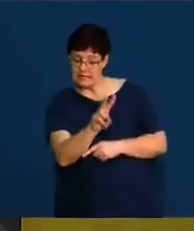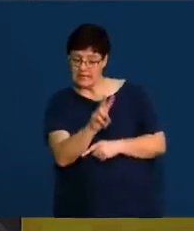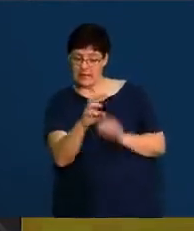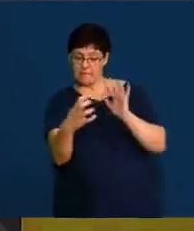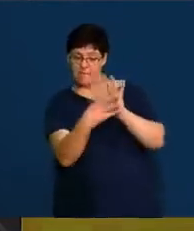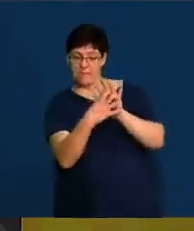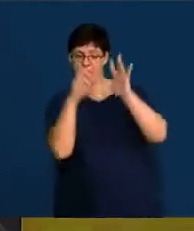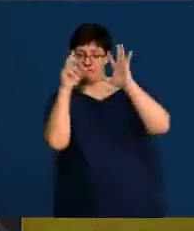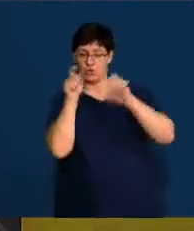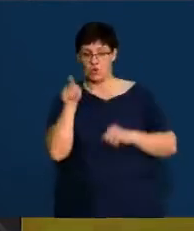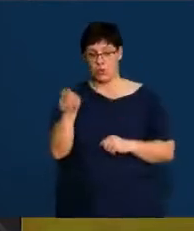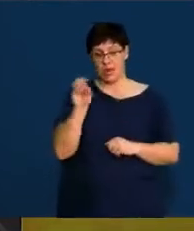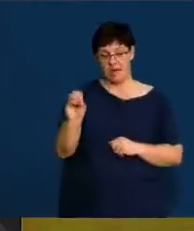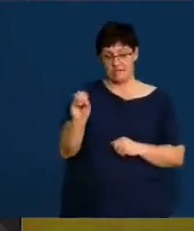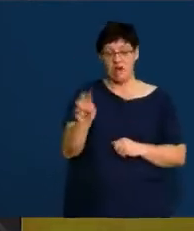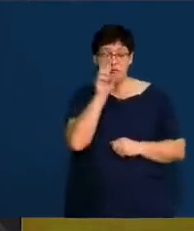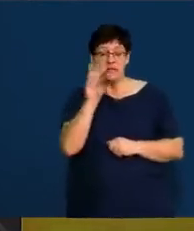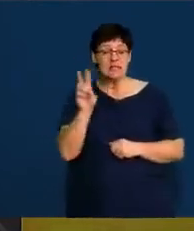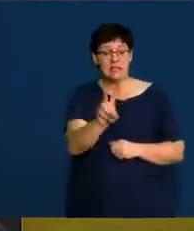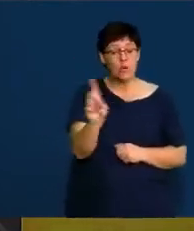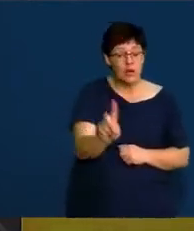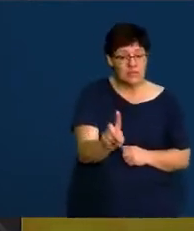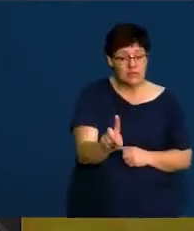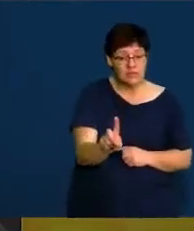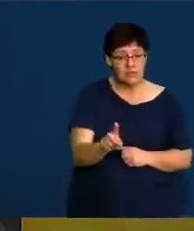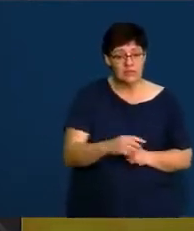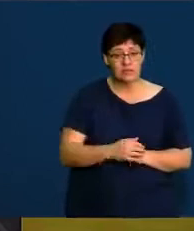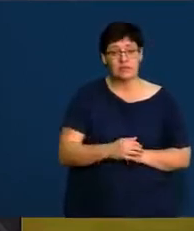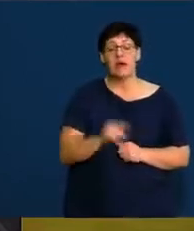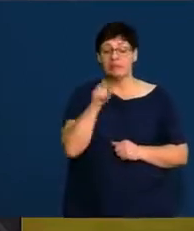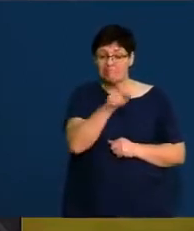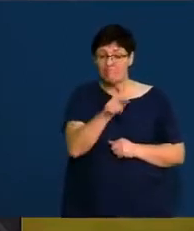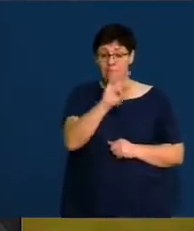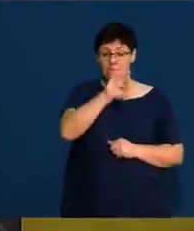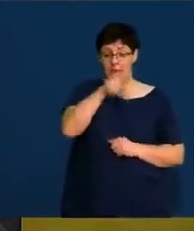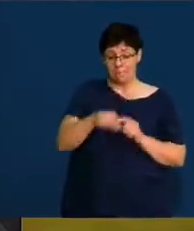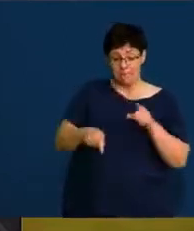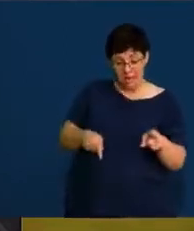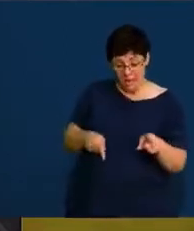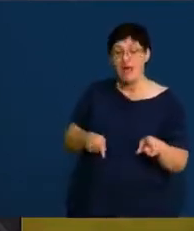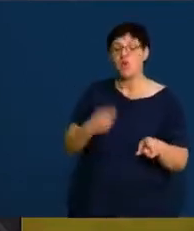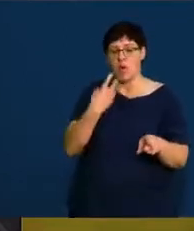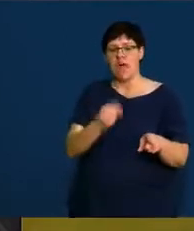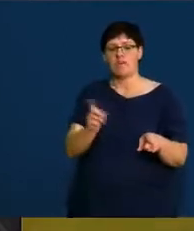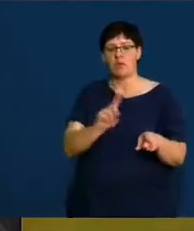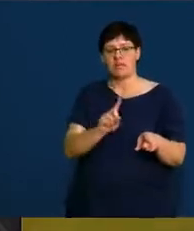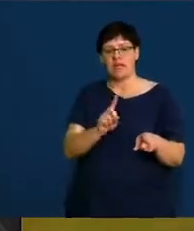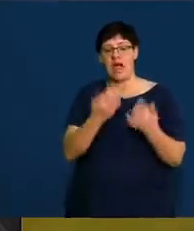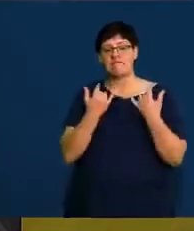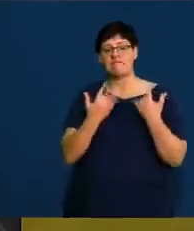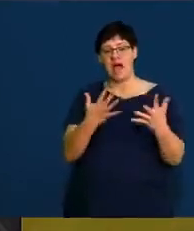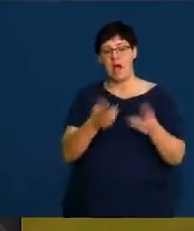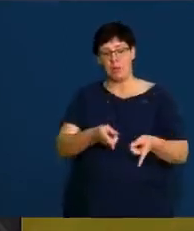photograph. And what you will note is that on the topographical map, you have fire